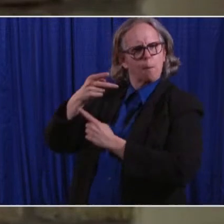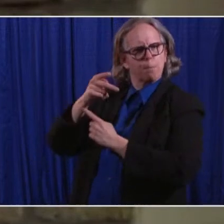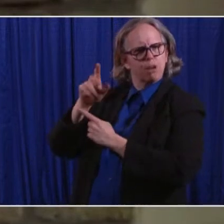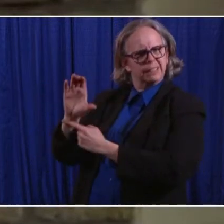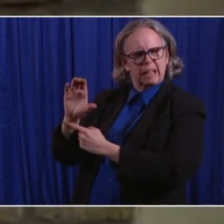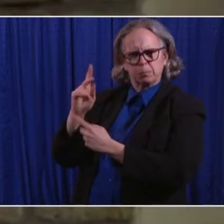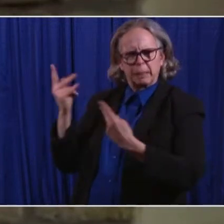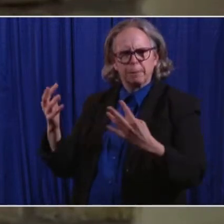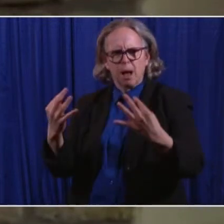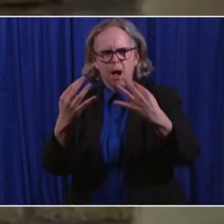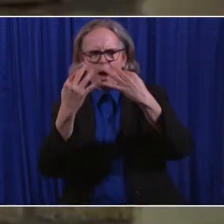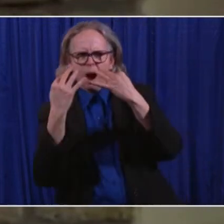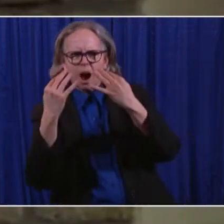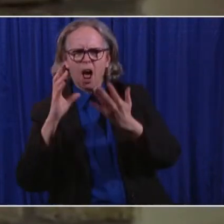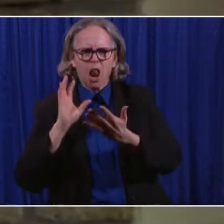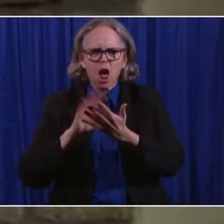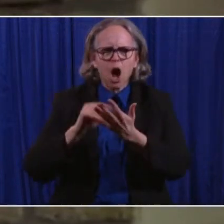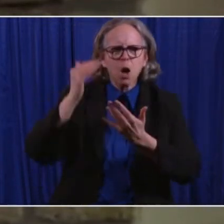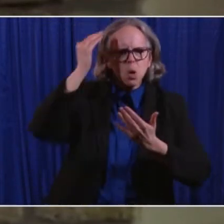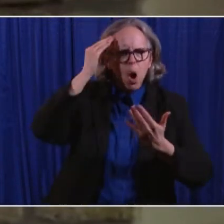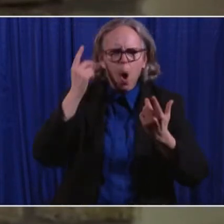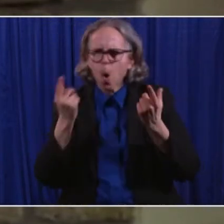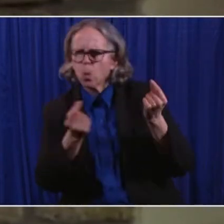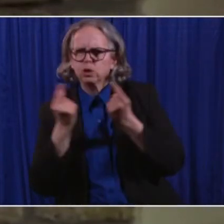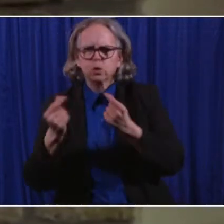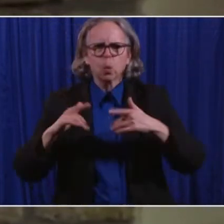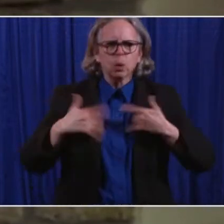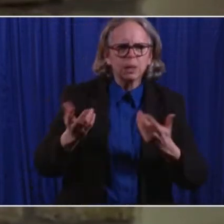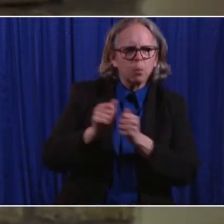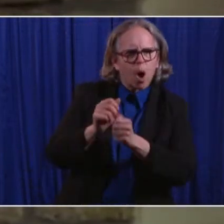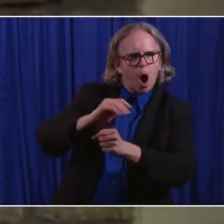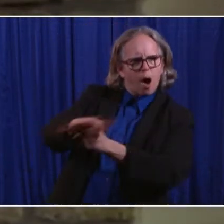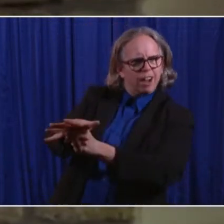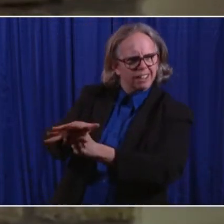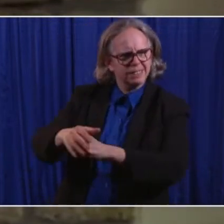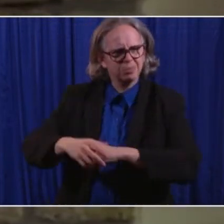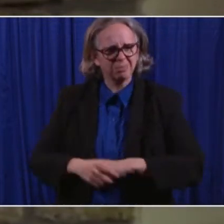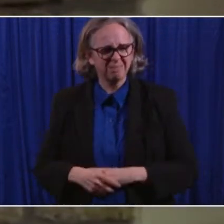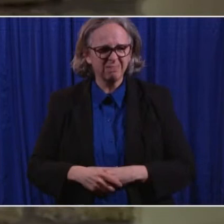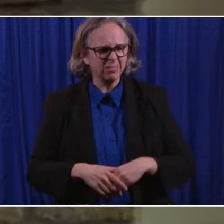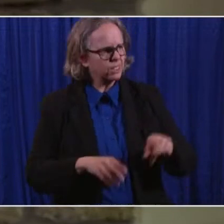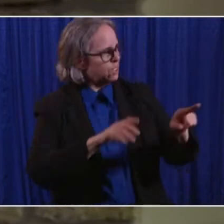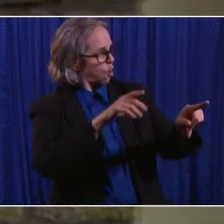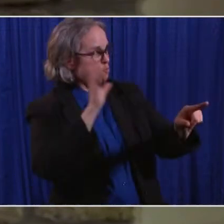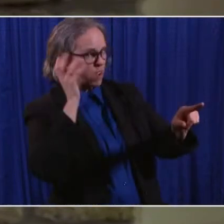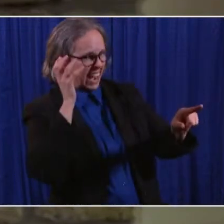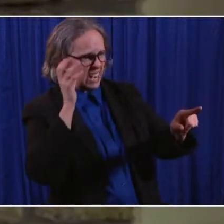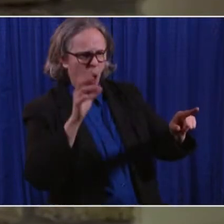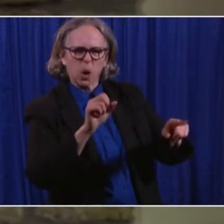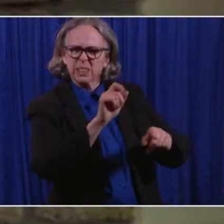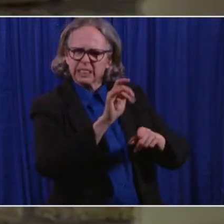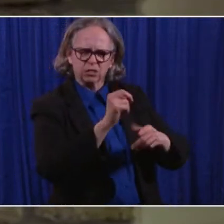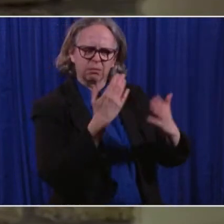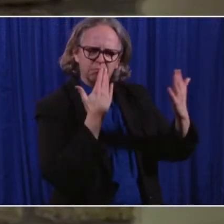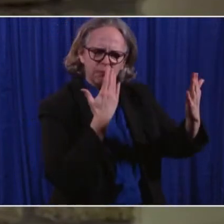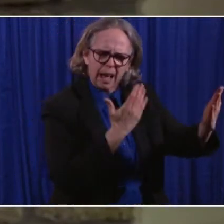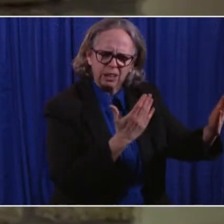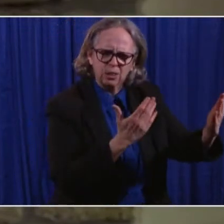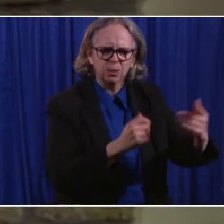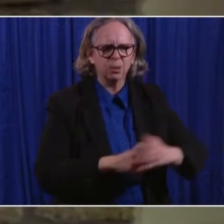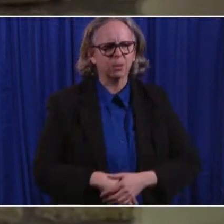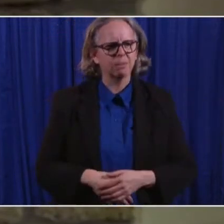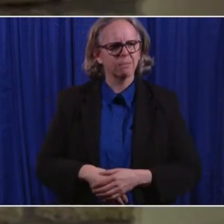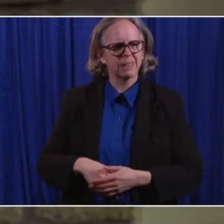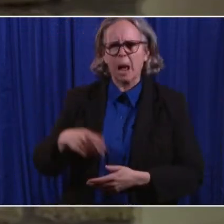carried this broadcast as well as the radio stations. I also want to thank our press team who've done